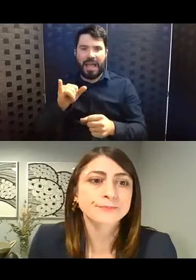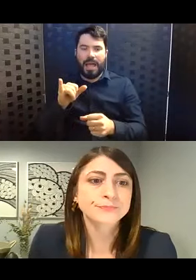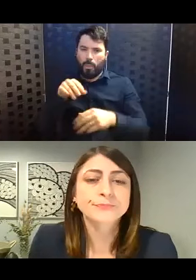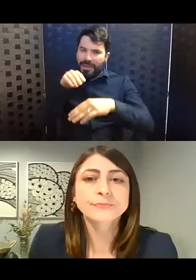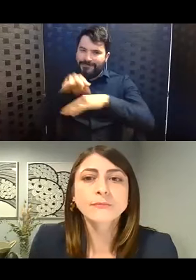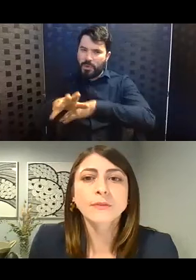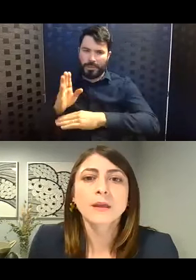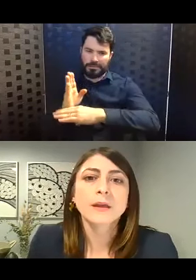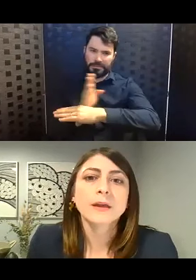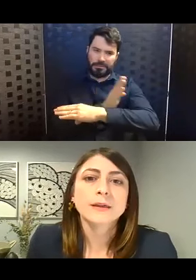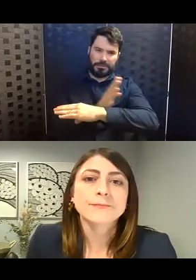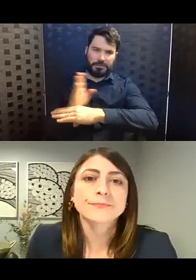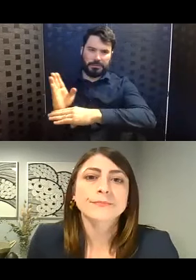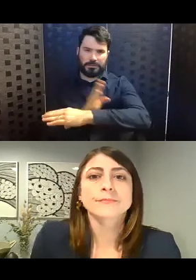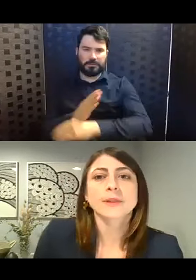responses.